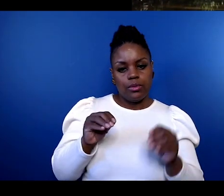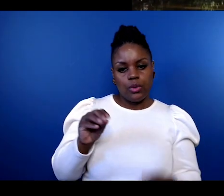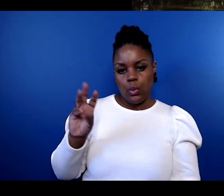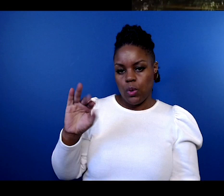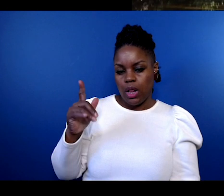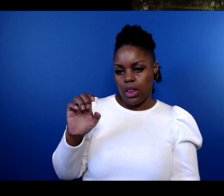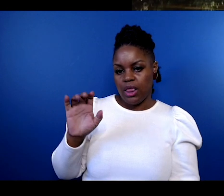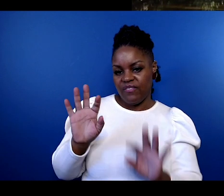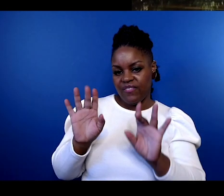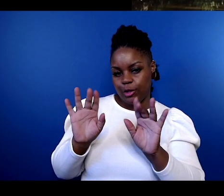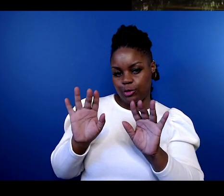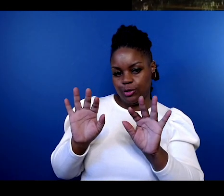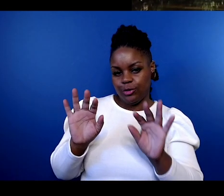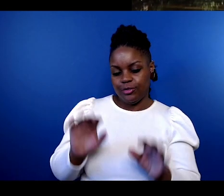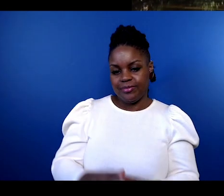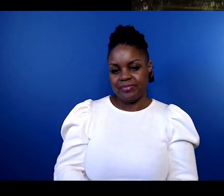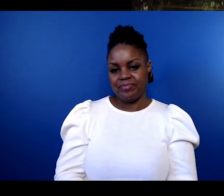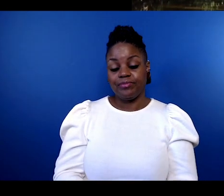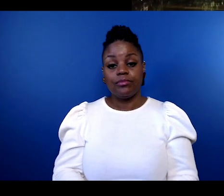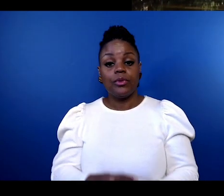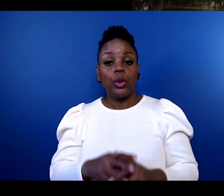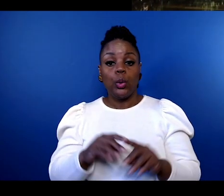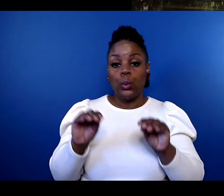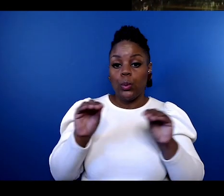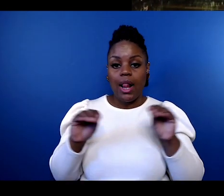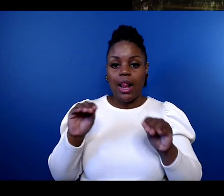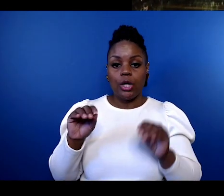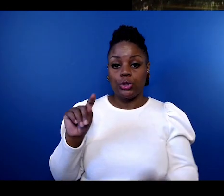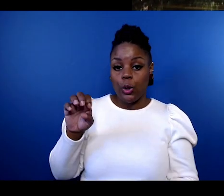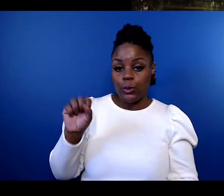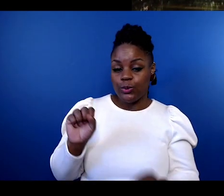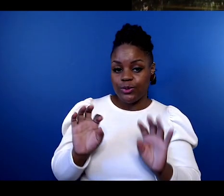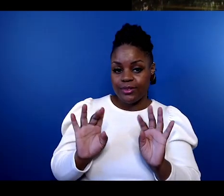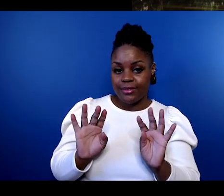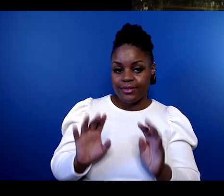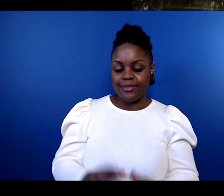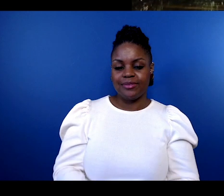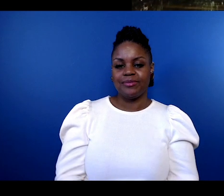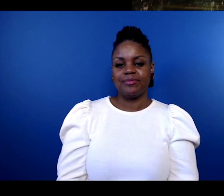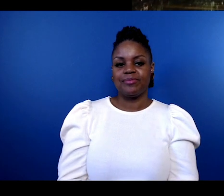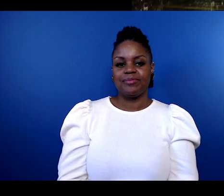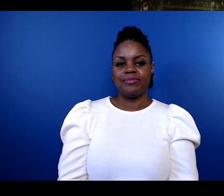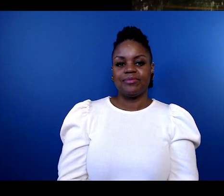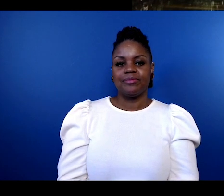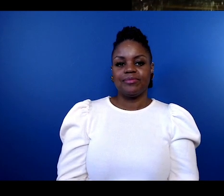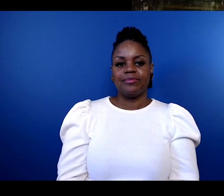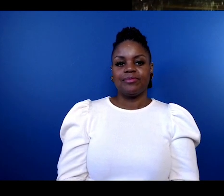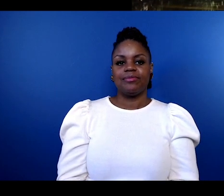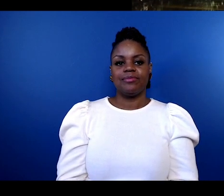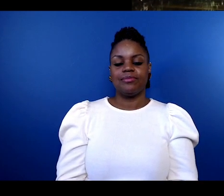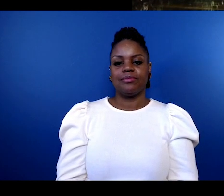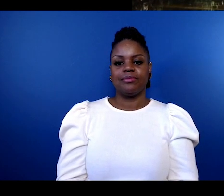Giving your body time to process all the movements that we've done in today's